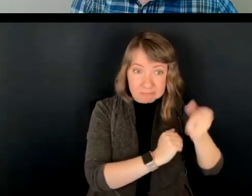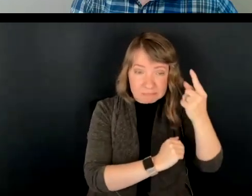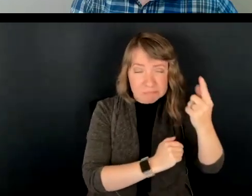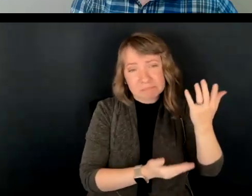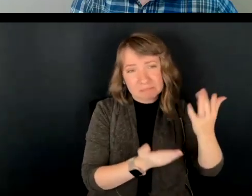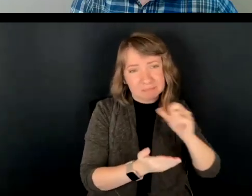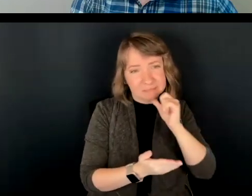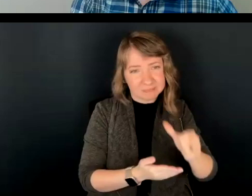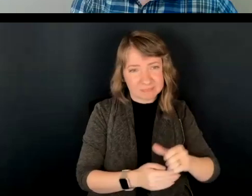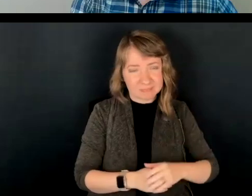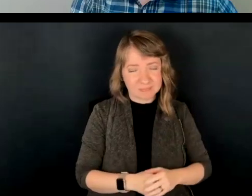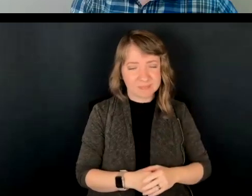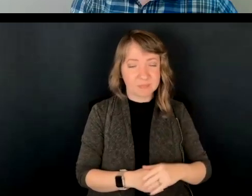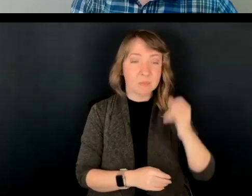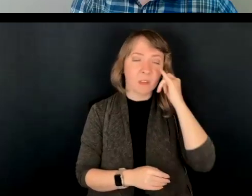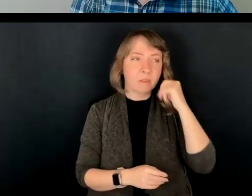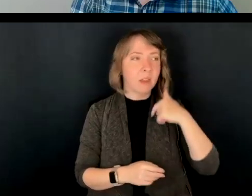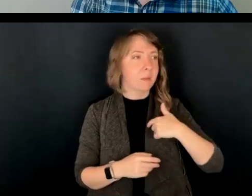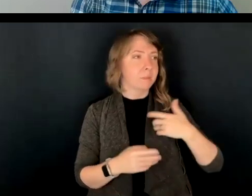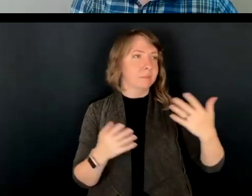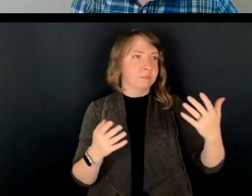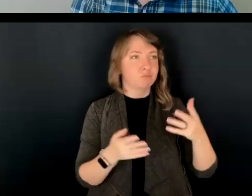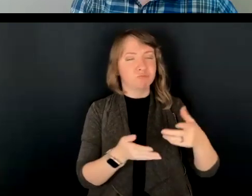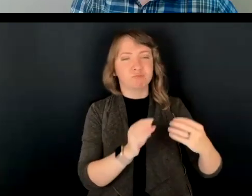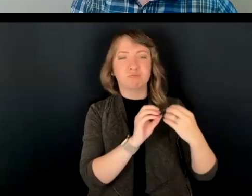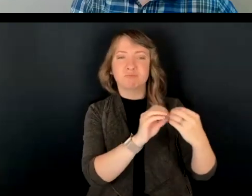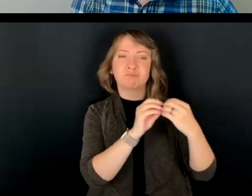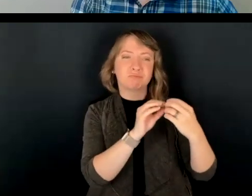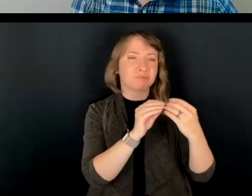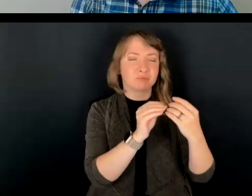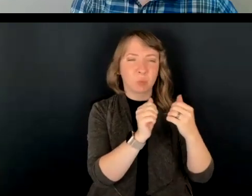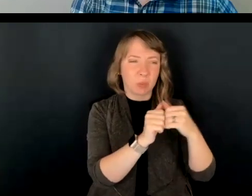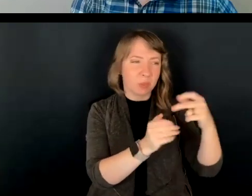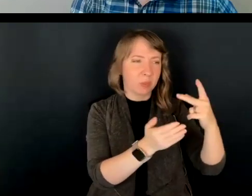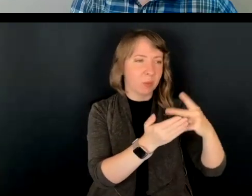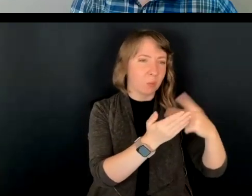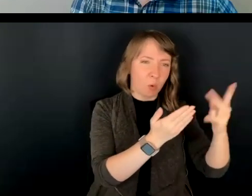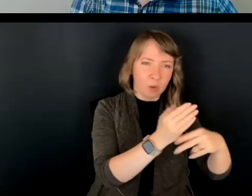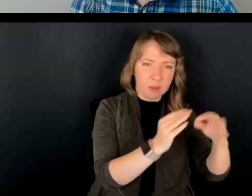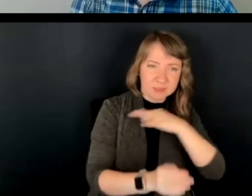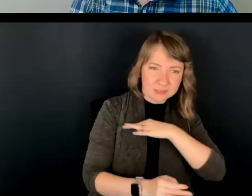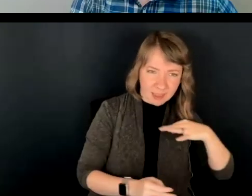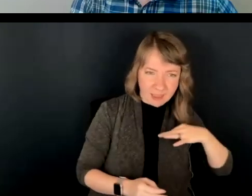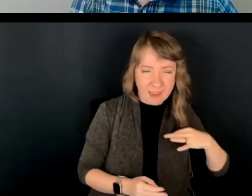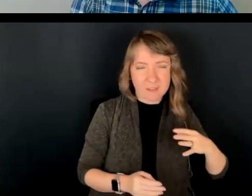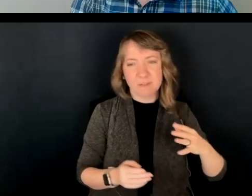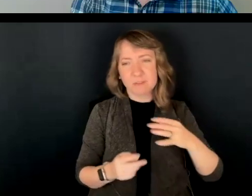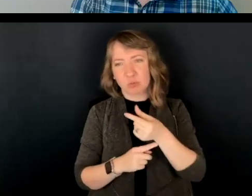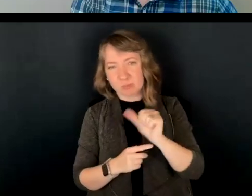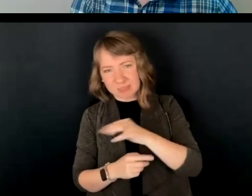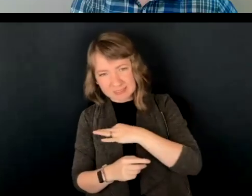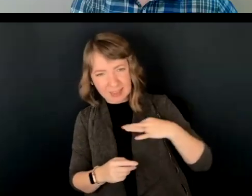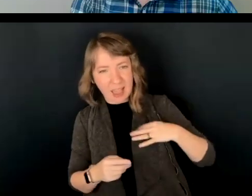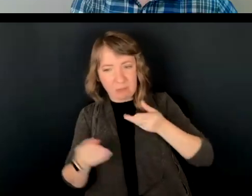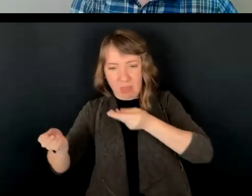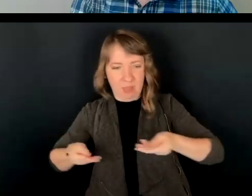they're talking to the grants and agreement staff, and there's a sort of telephone thing happen where they're having to relay your needs, they might be missing